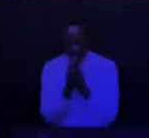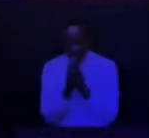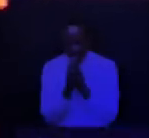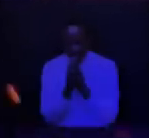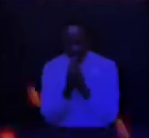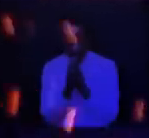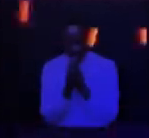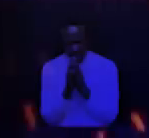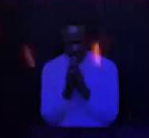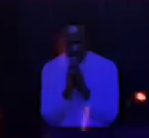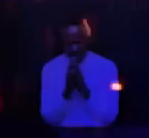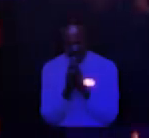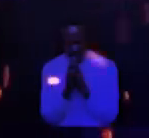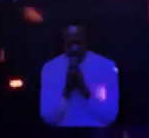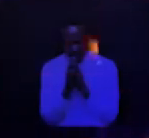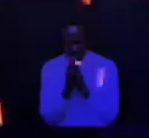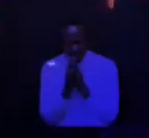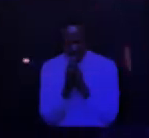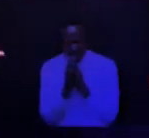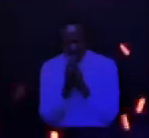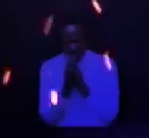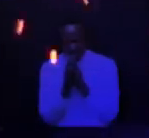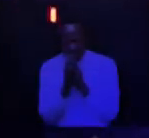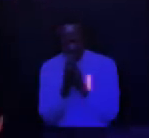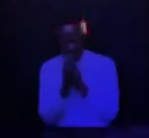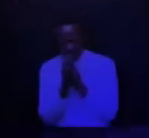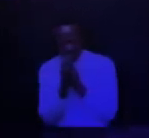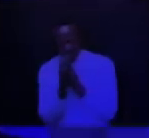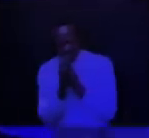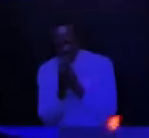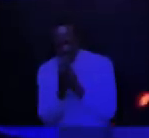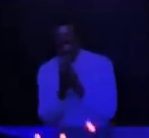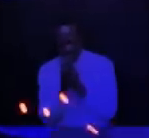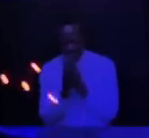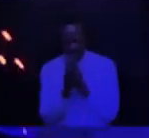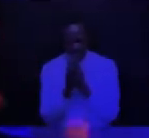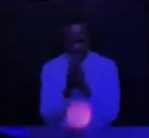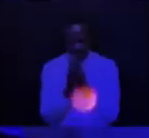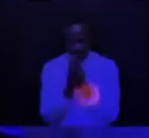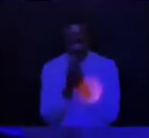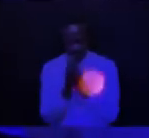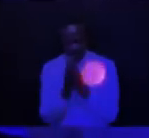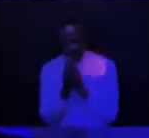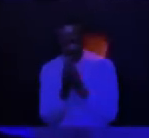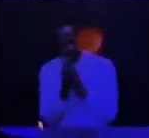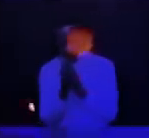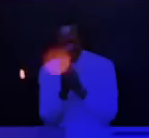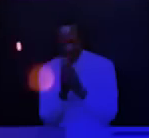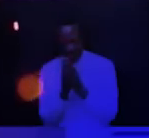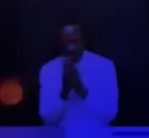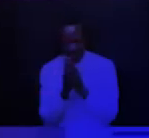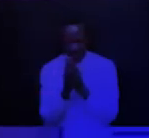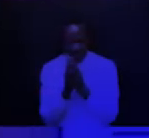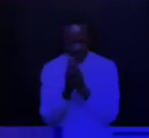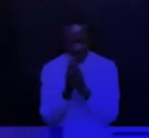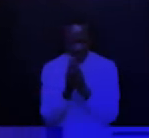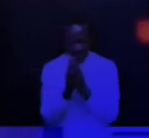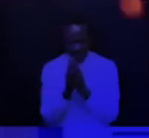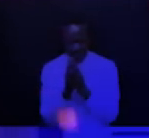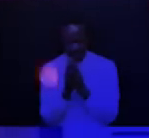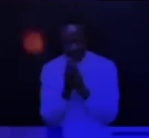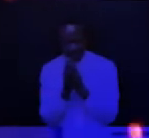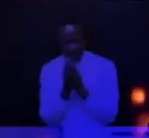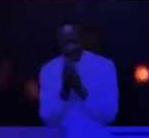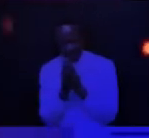people, for the grace to serve humanity, for the grace to serve your kingdom, for the grace to work